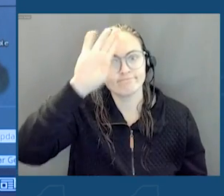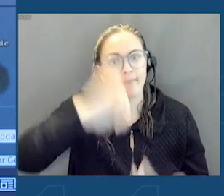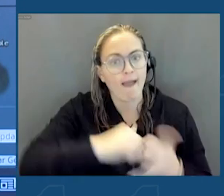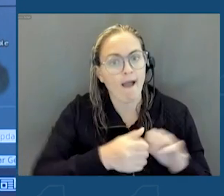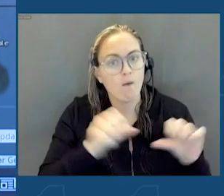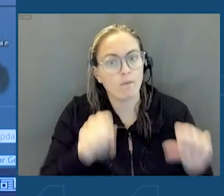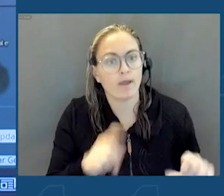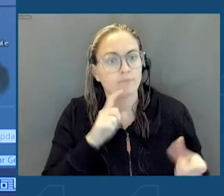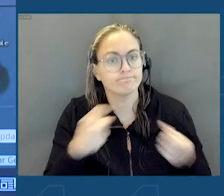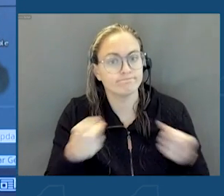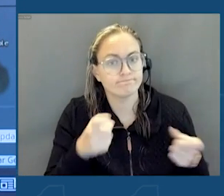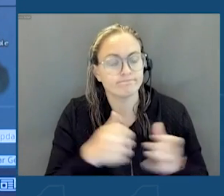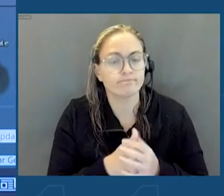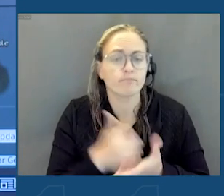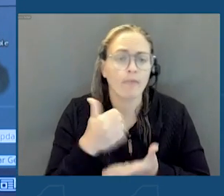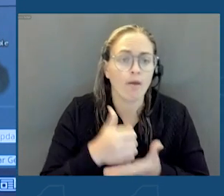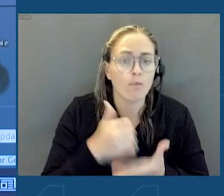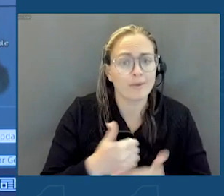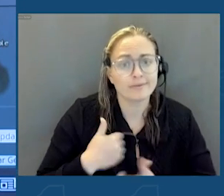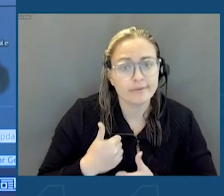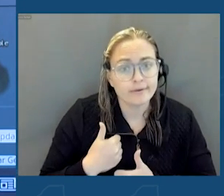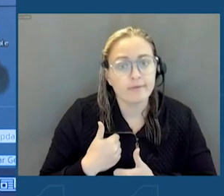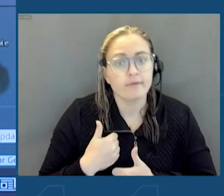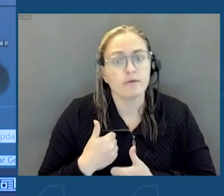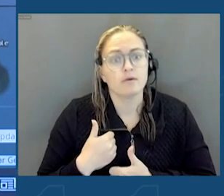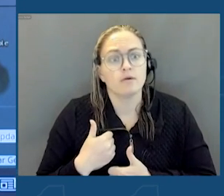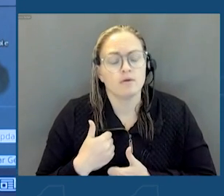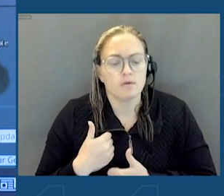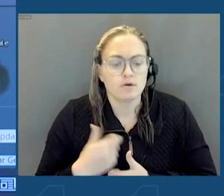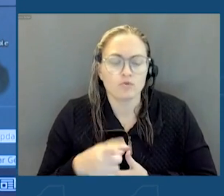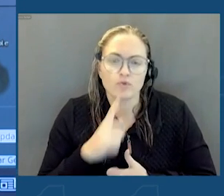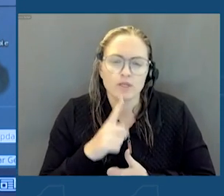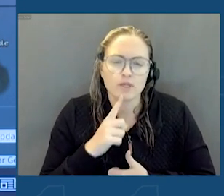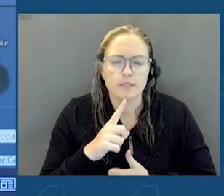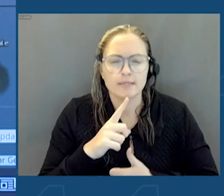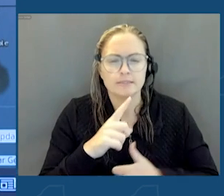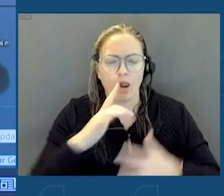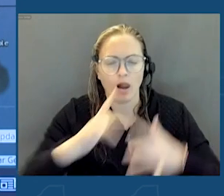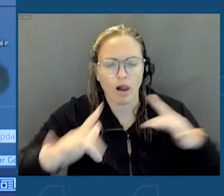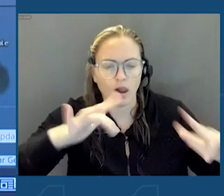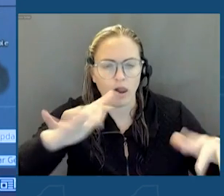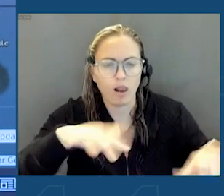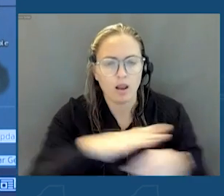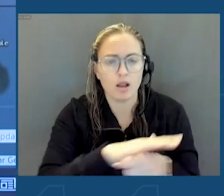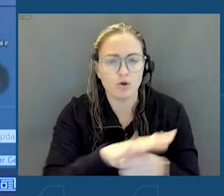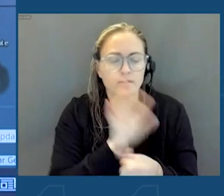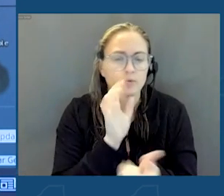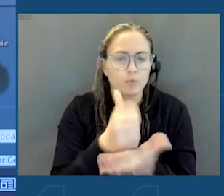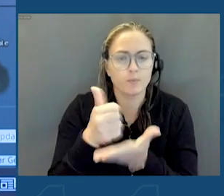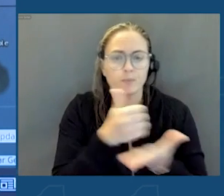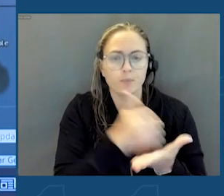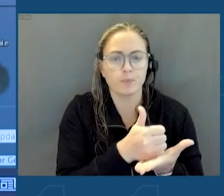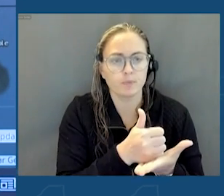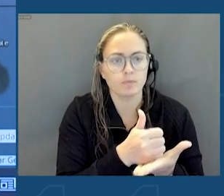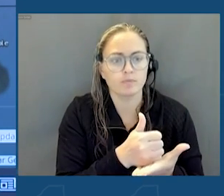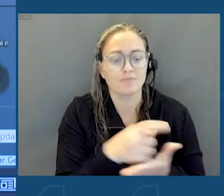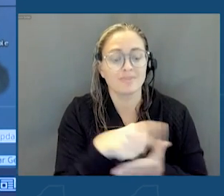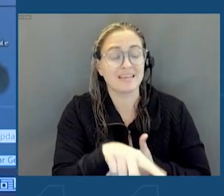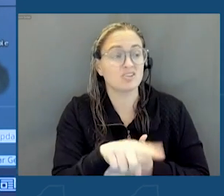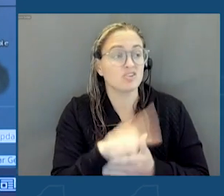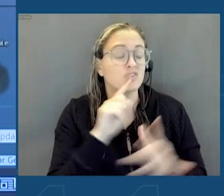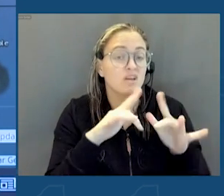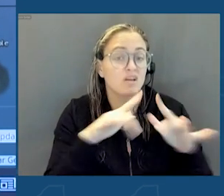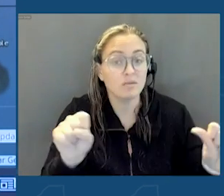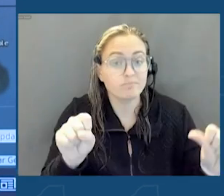this, helping Canada get to these really remote areas. This is what the Consul General told me. He says, these are such remote areas, they're